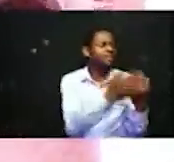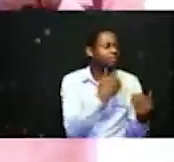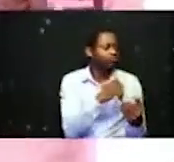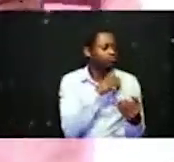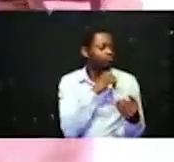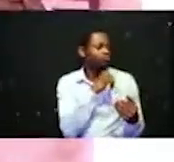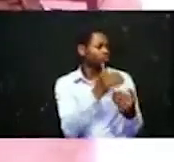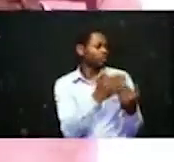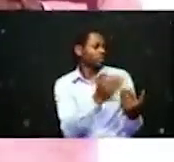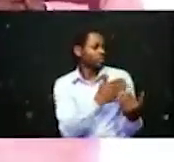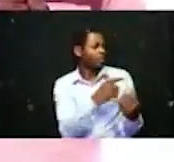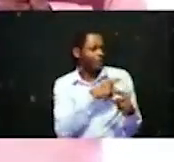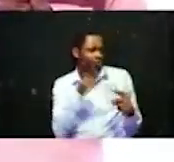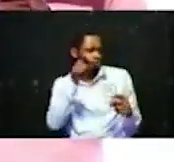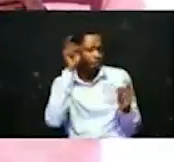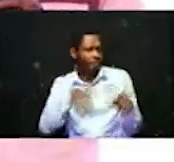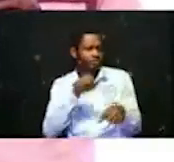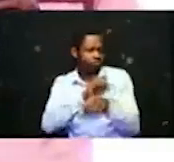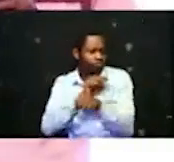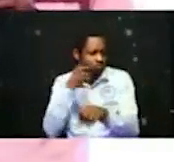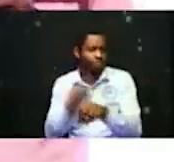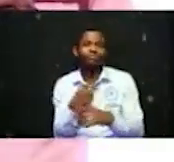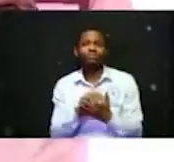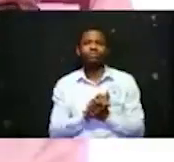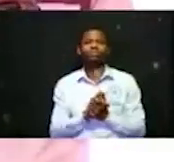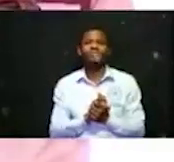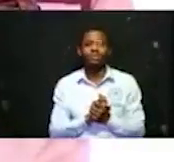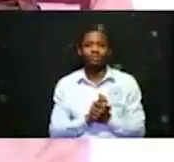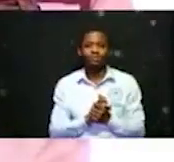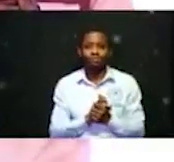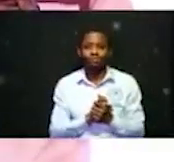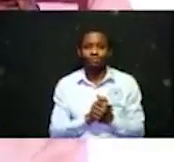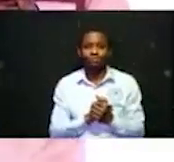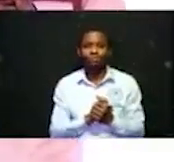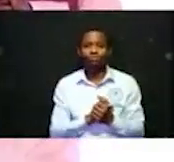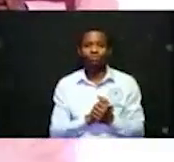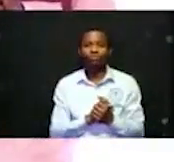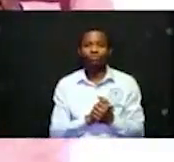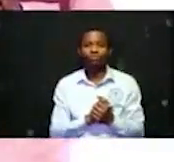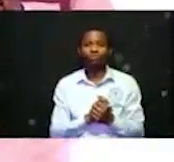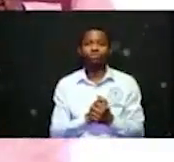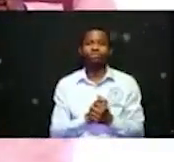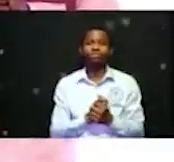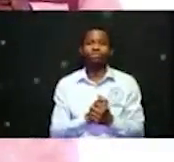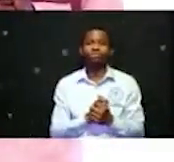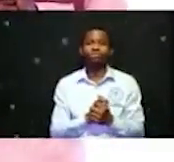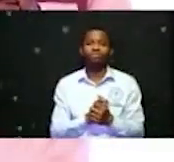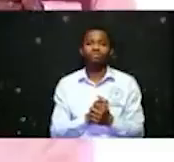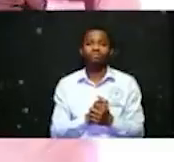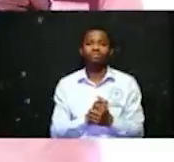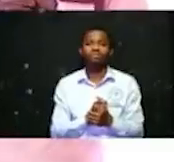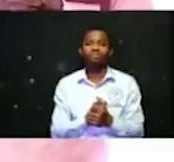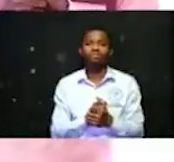platter. And our daddy, the chairman, has taught us graciously on how to work on